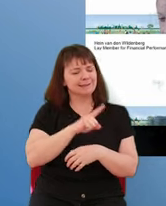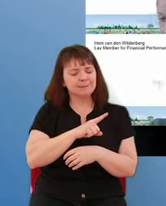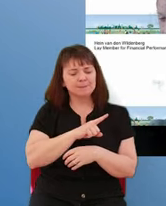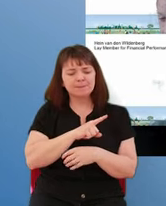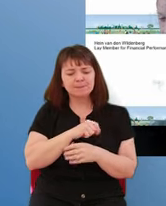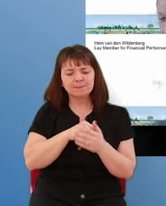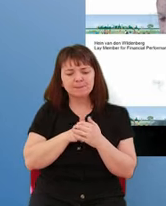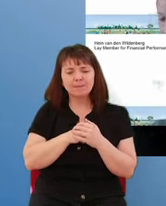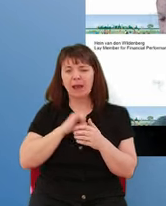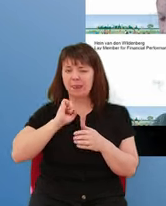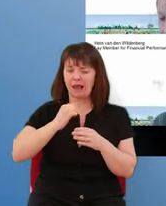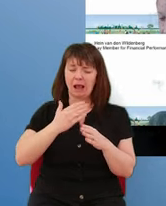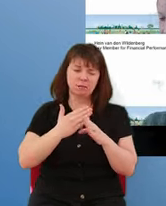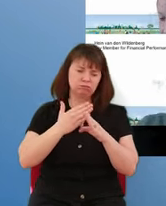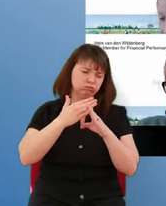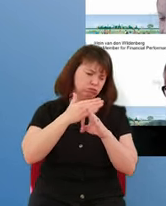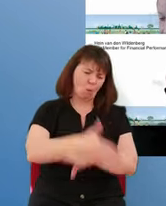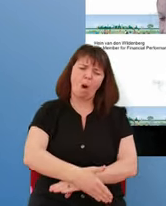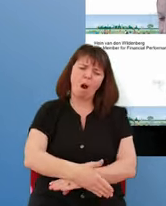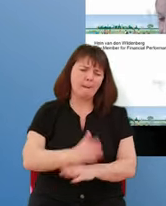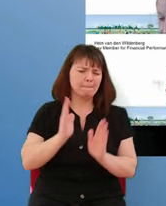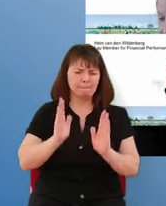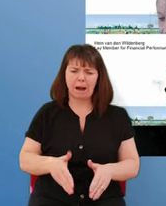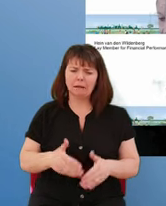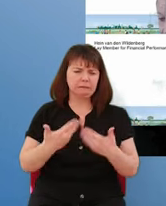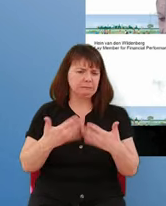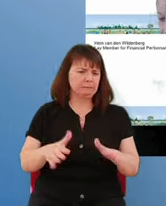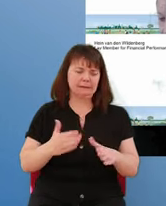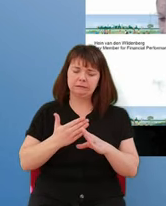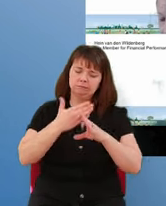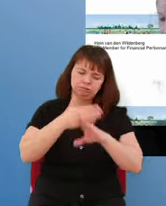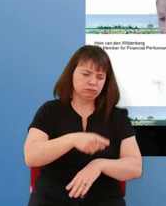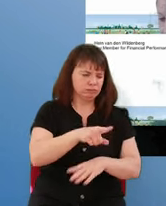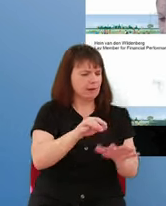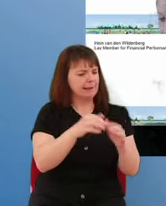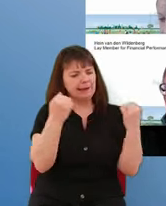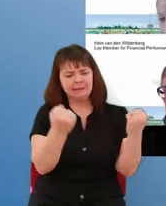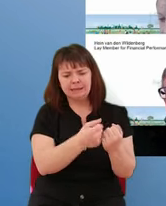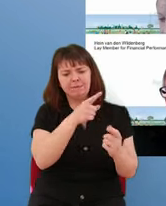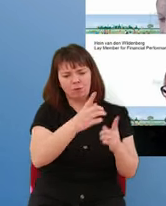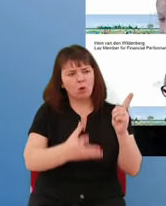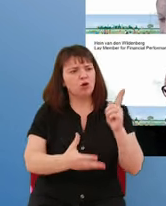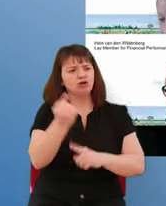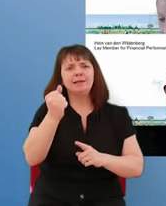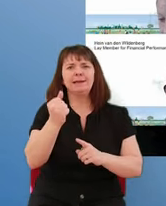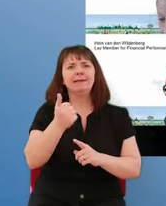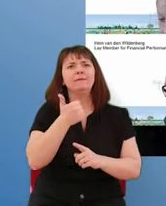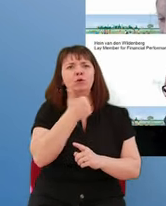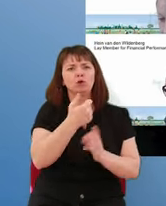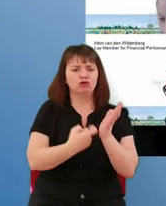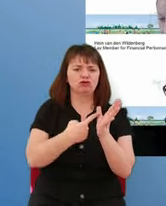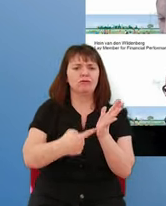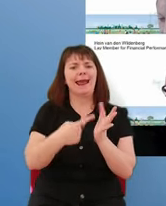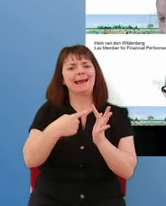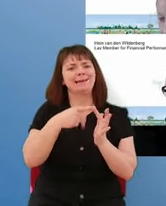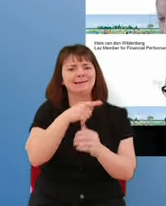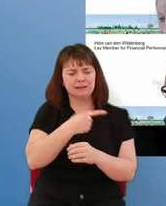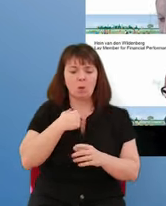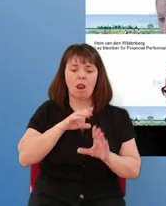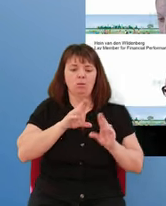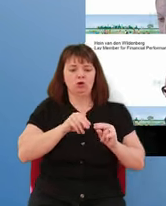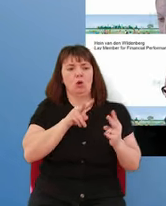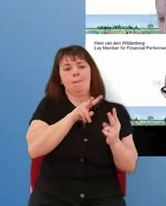that. So I will stop there on those 2 and pause for a second if colleagues have